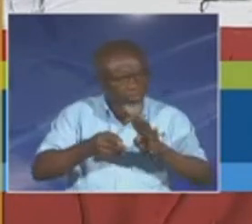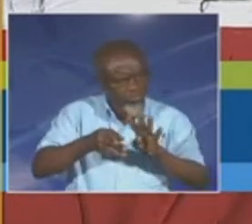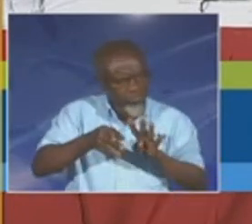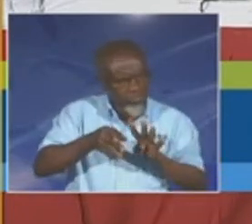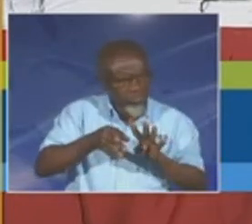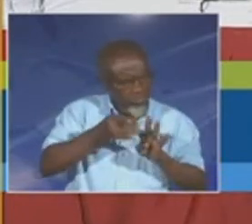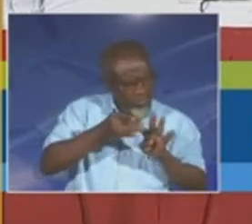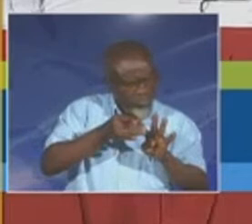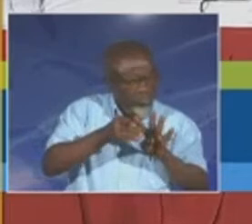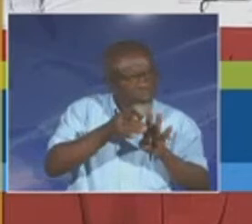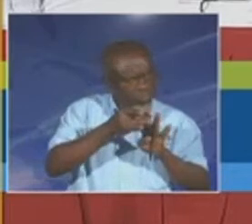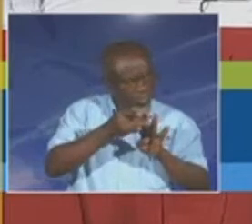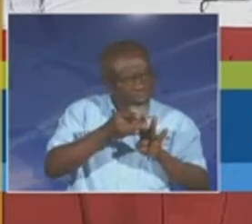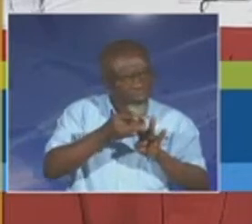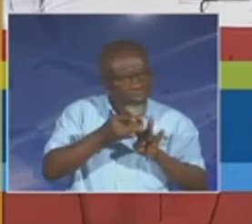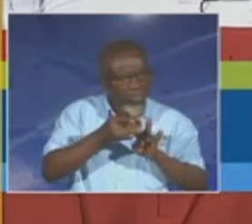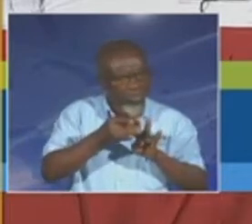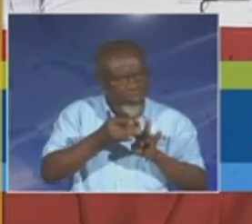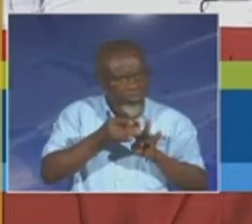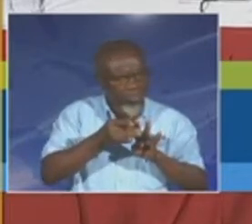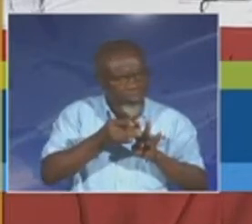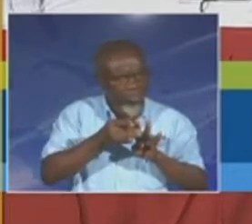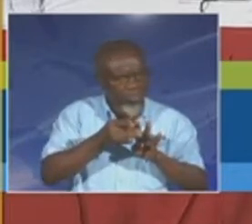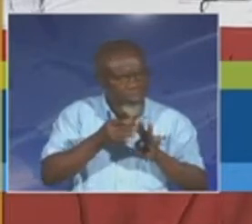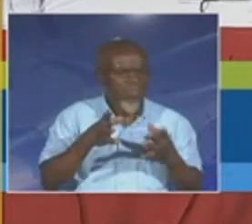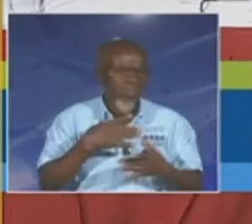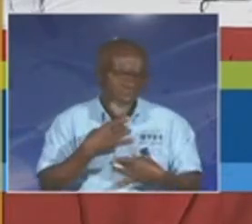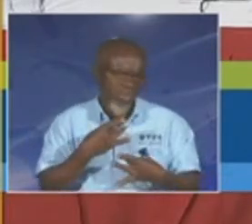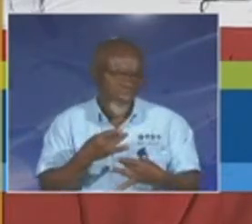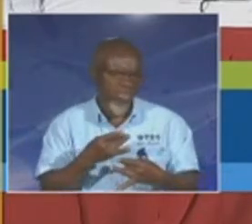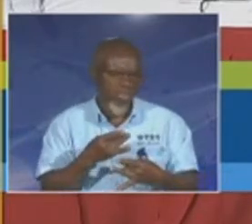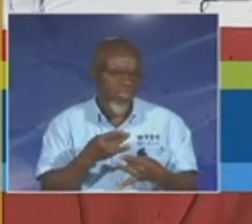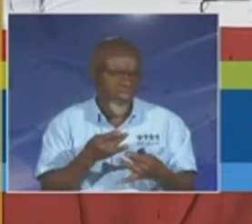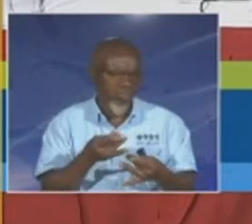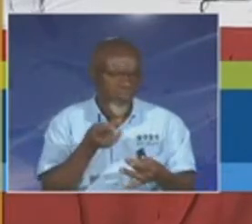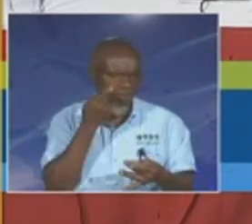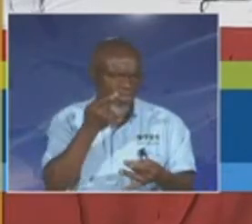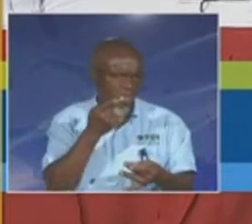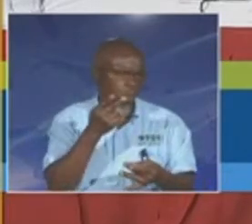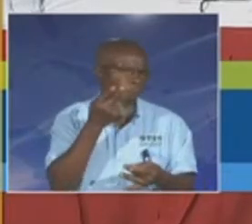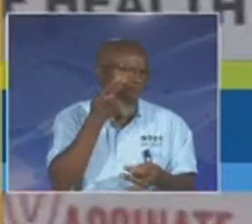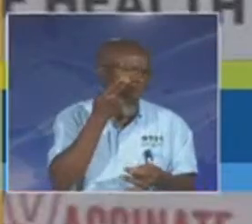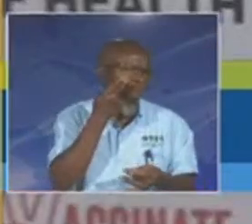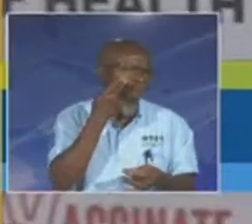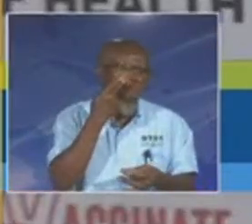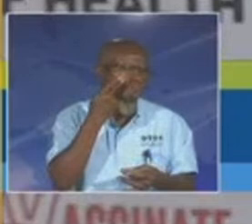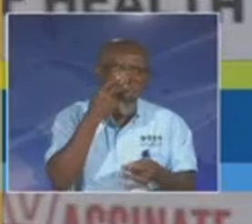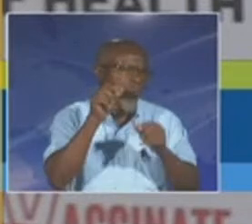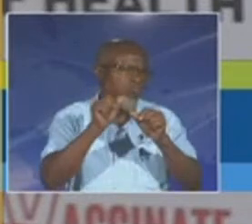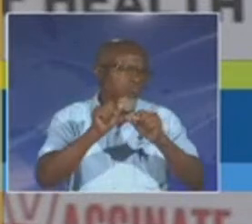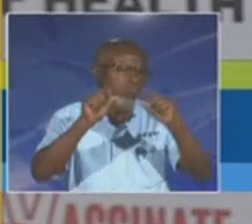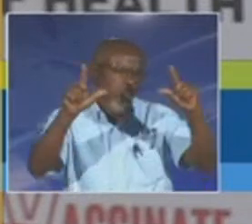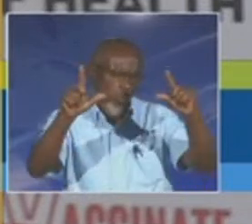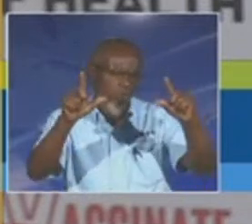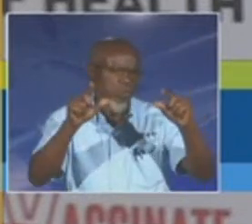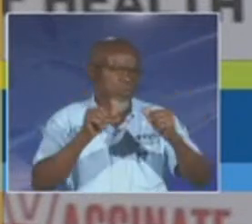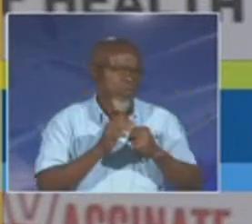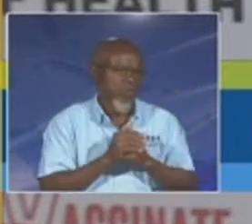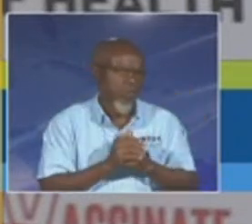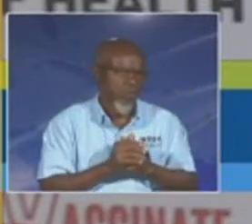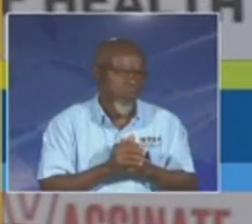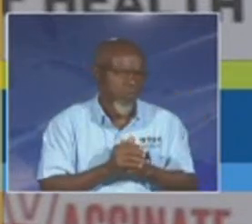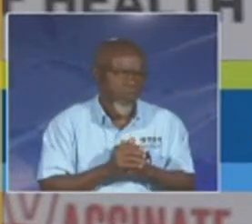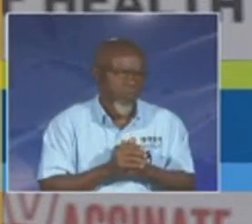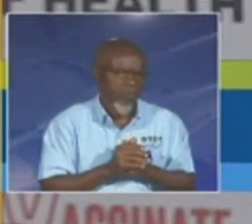Sure. So, interestingly enough, I don't know if we can put back that epidemic curve very quickly. That would be my first slide after